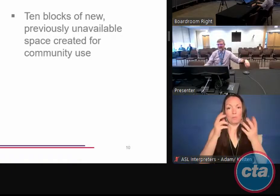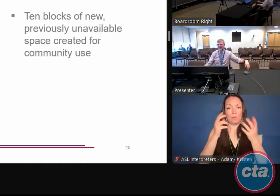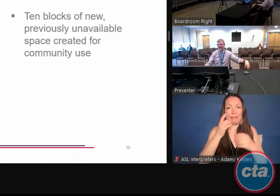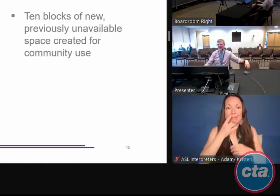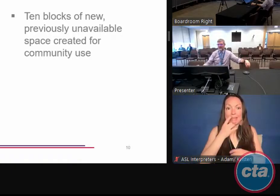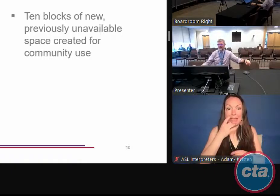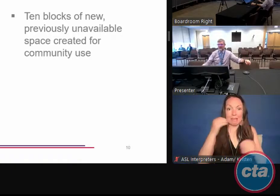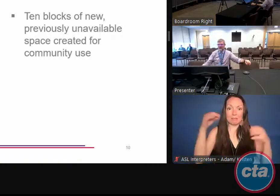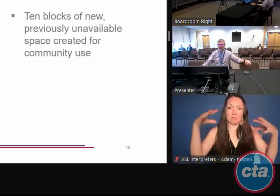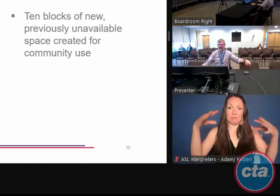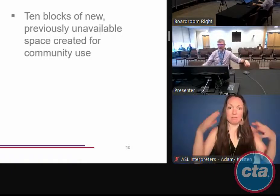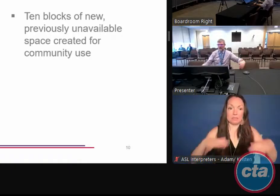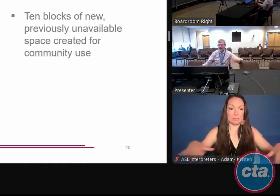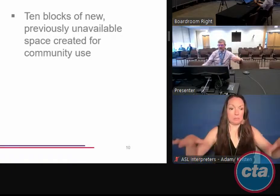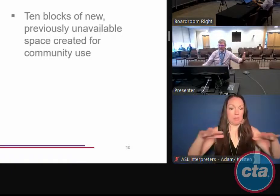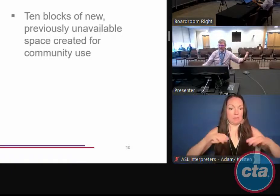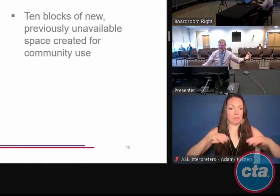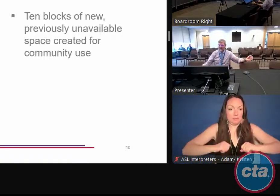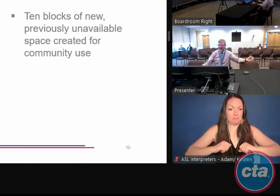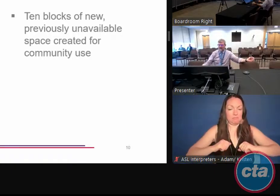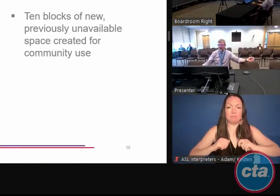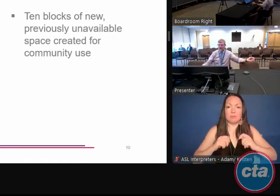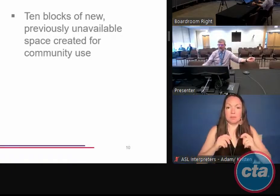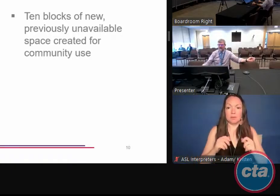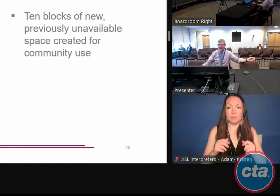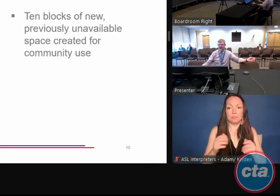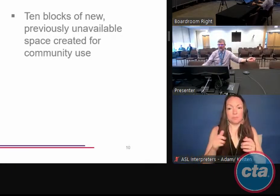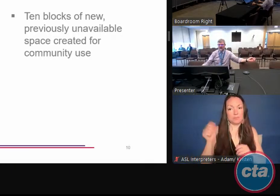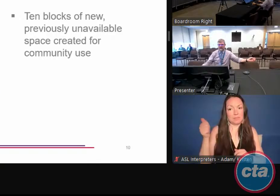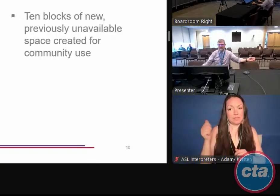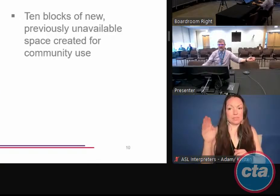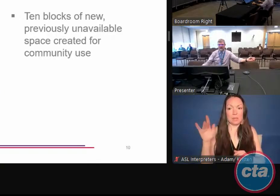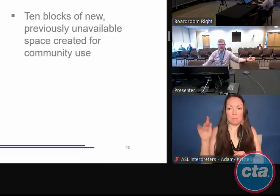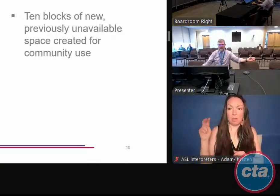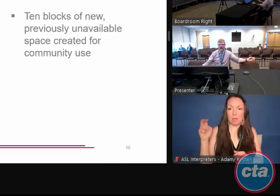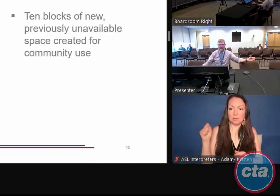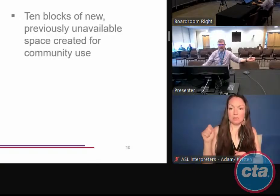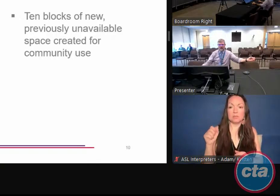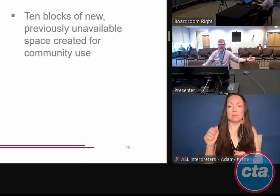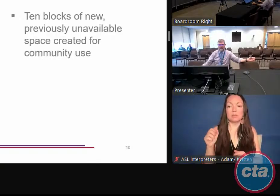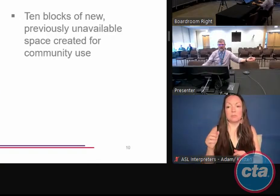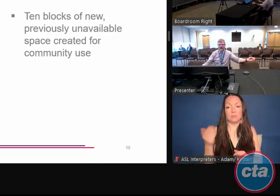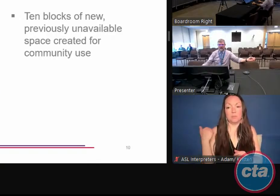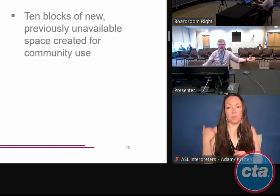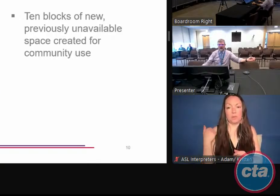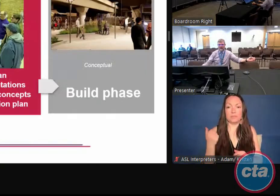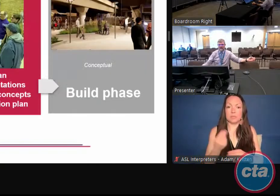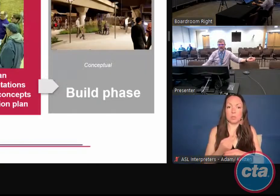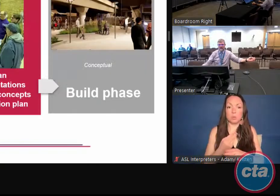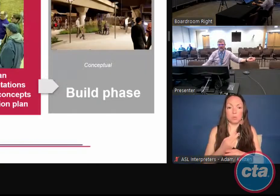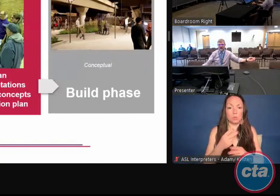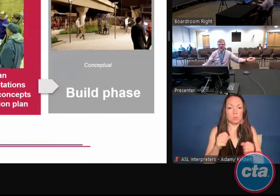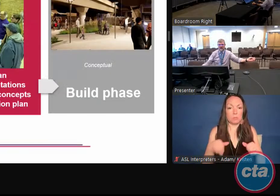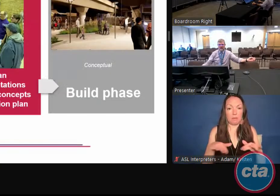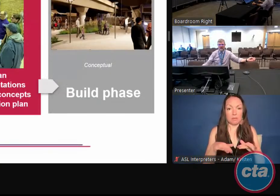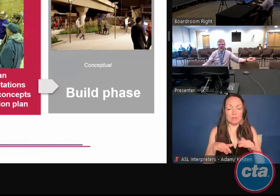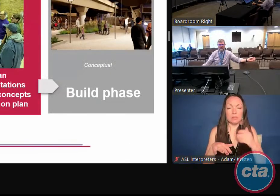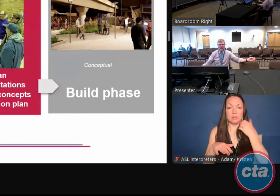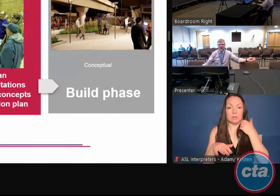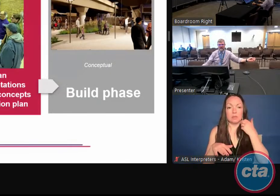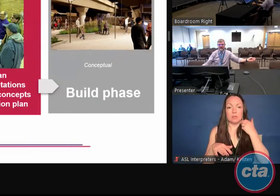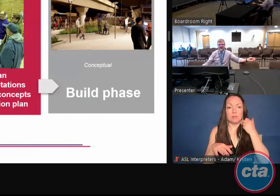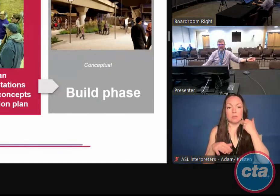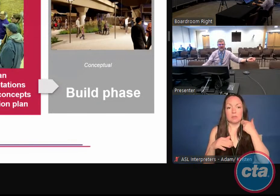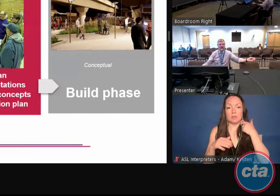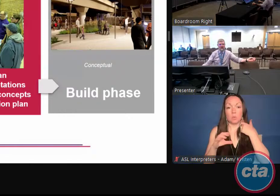here now is amazing. So we have 10 blocks of new previously unavailable space that we had to go out to community and program. So we started in January 24